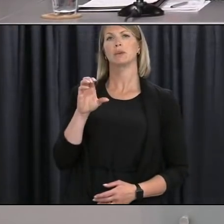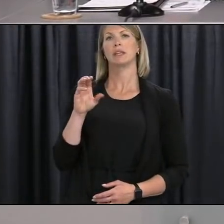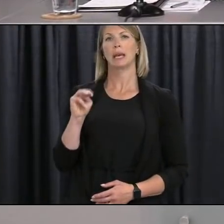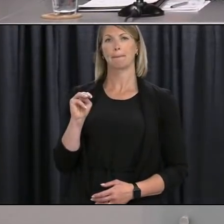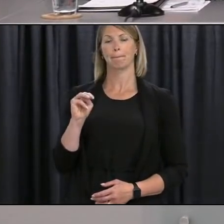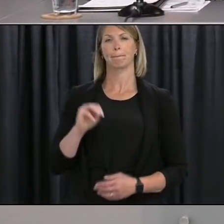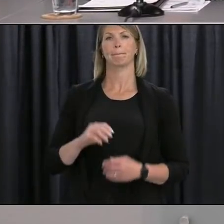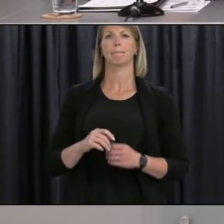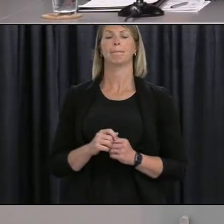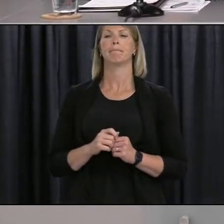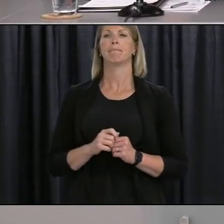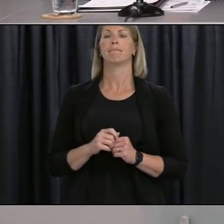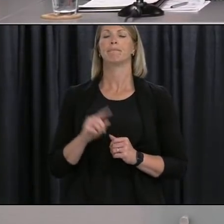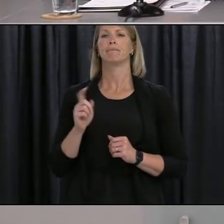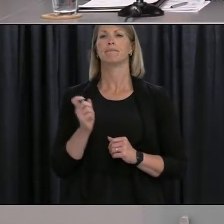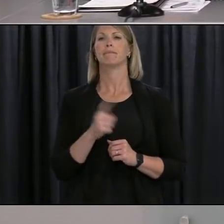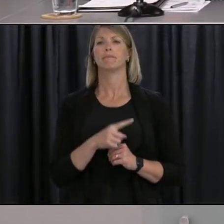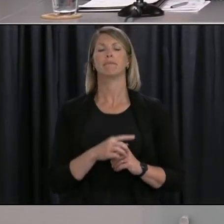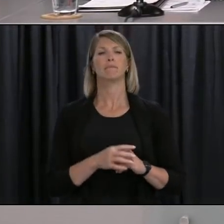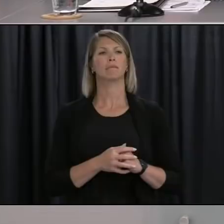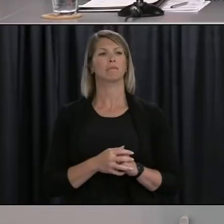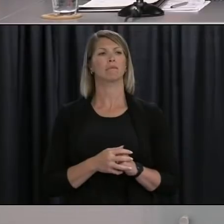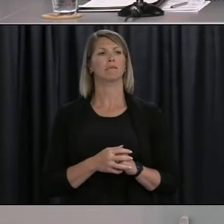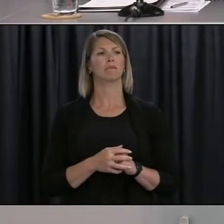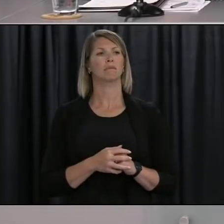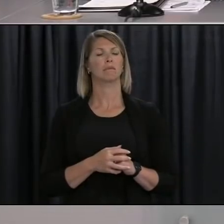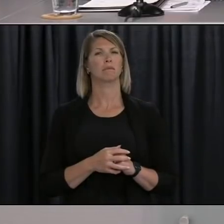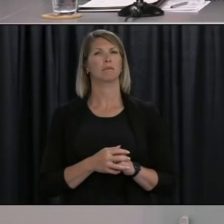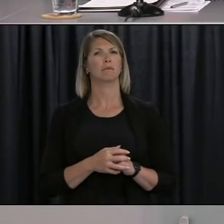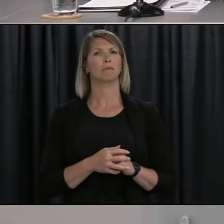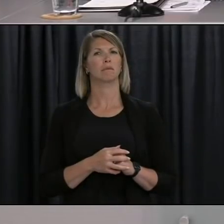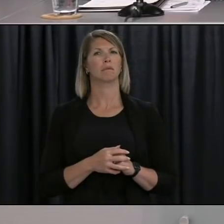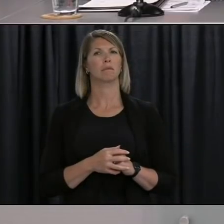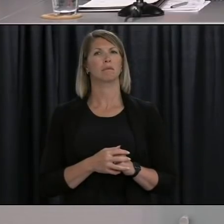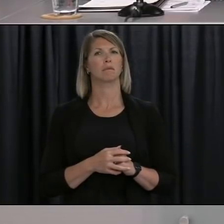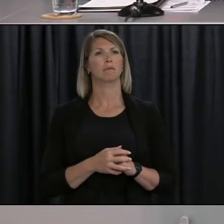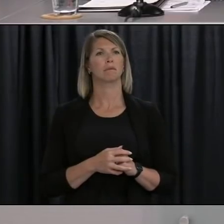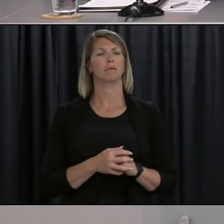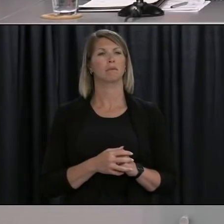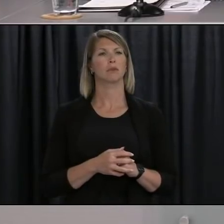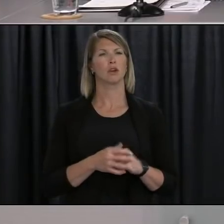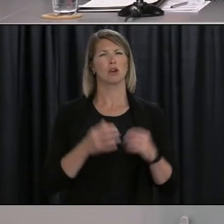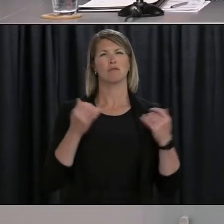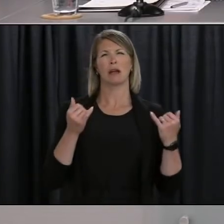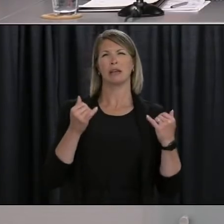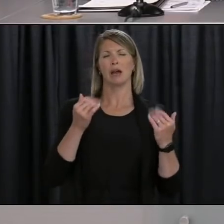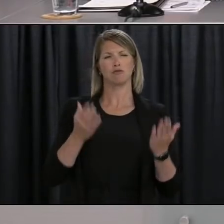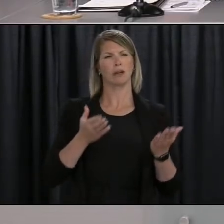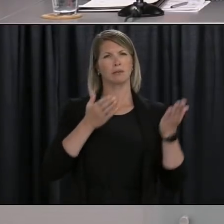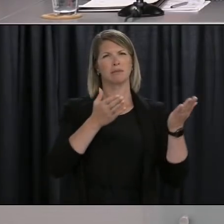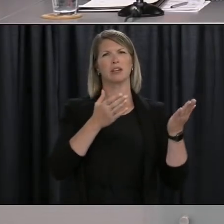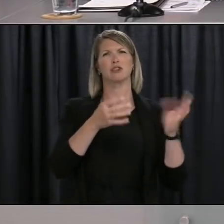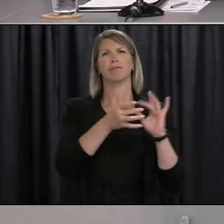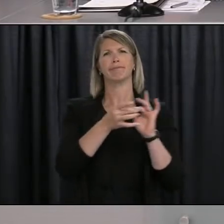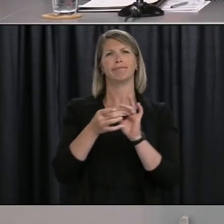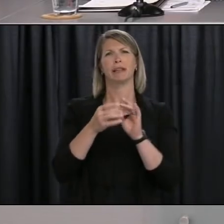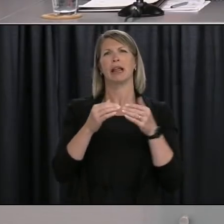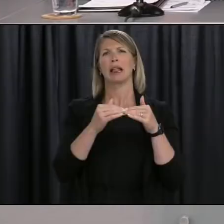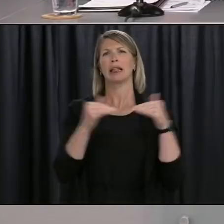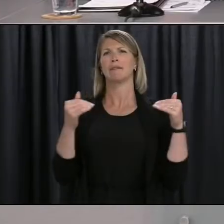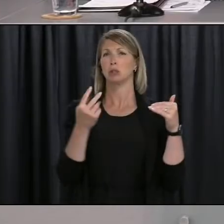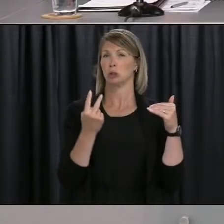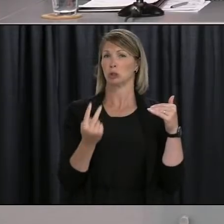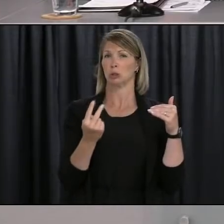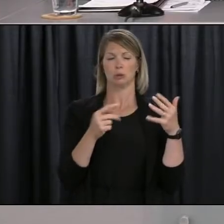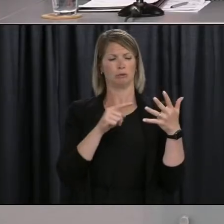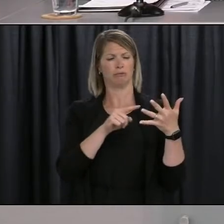Bar owners say the guidelines are coming with Alert Level 2 are too restrictive. Will the move to an Atlantic